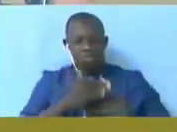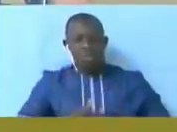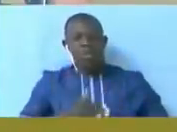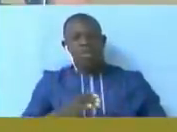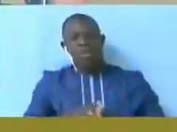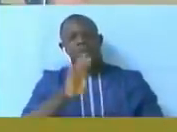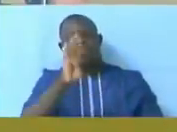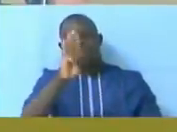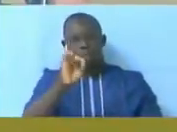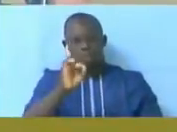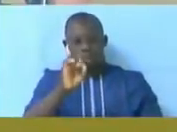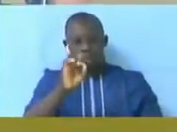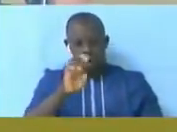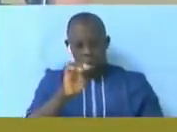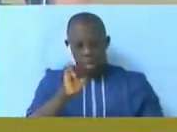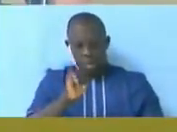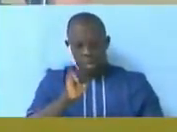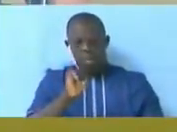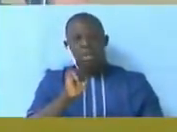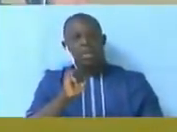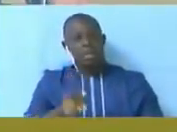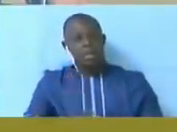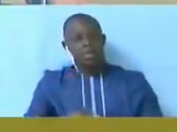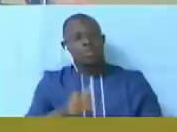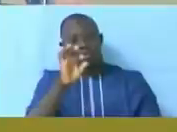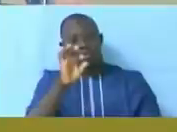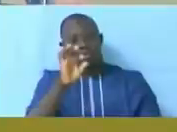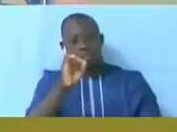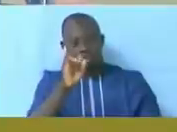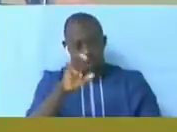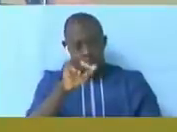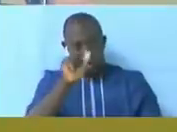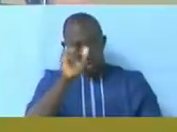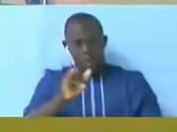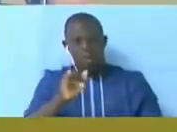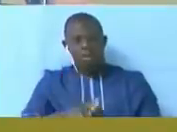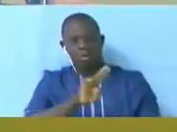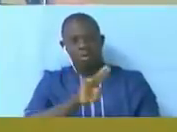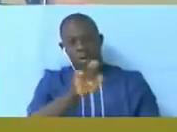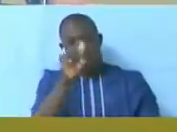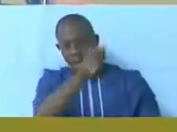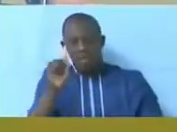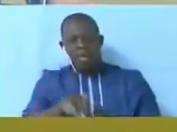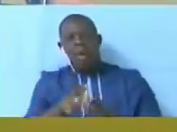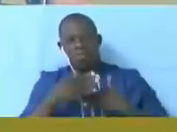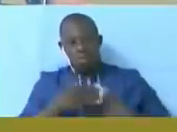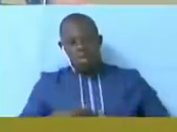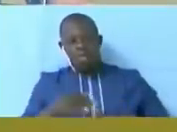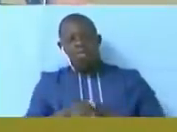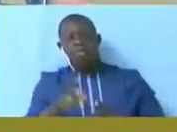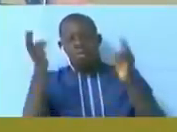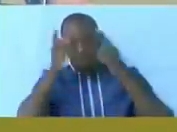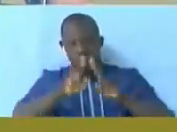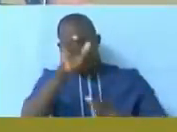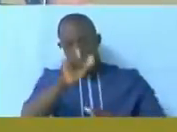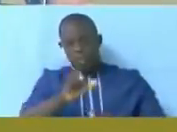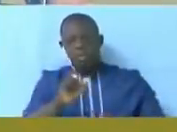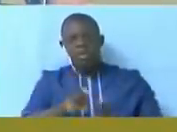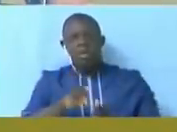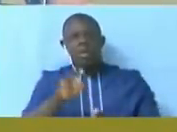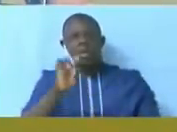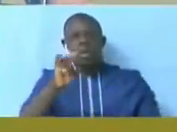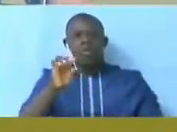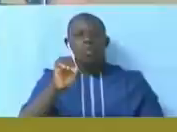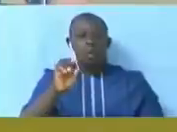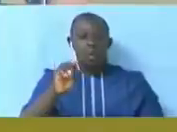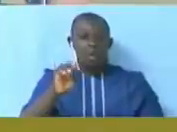is Justice Monaghan. Bare mobe fanam manke Justice Monaghan ti. So how did this really affect the judges in